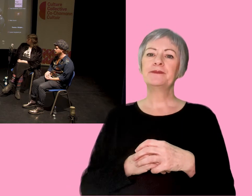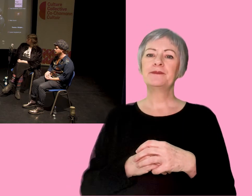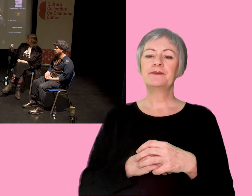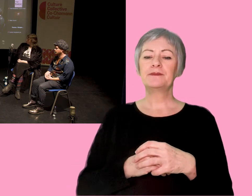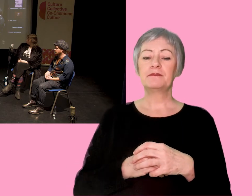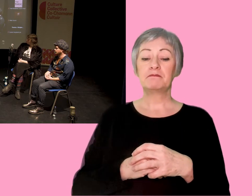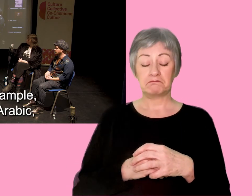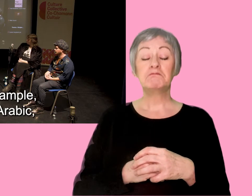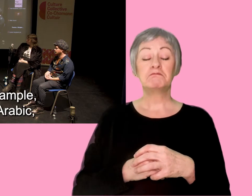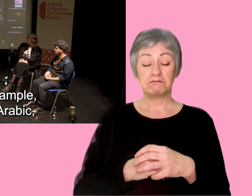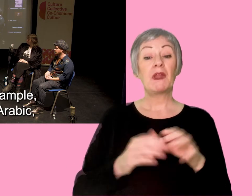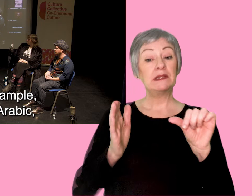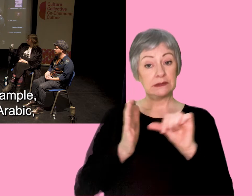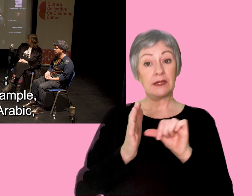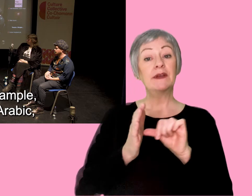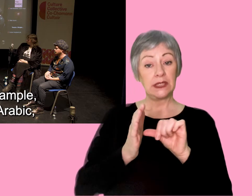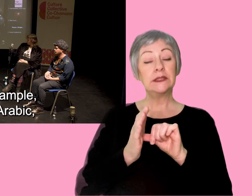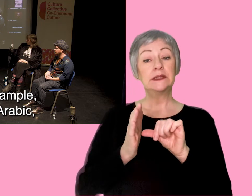was difficult, but